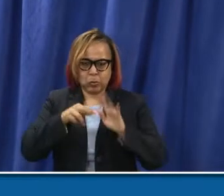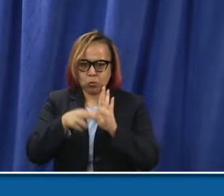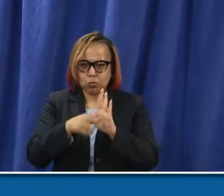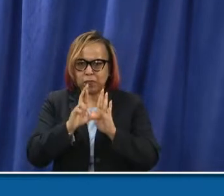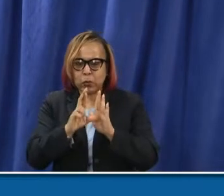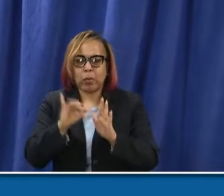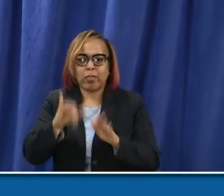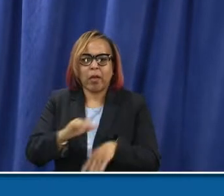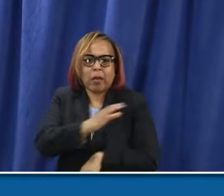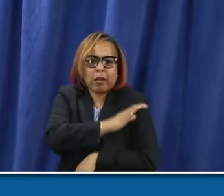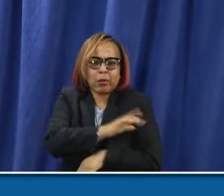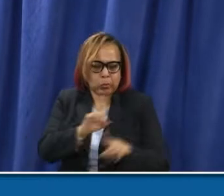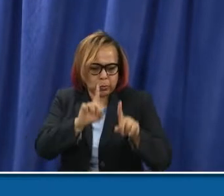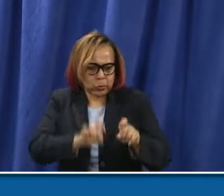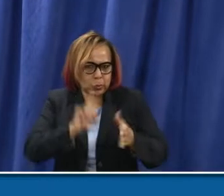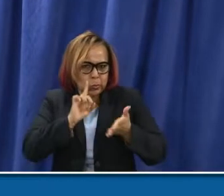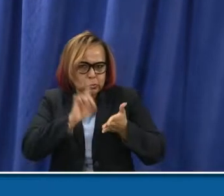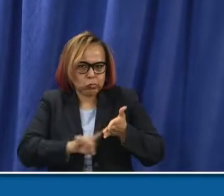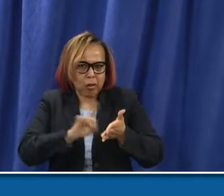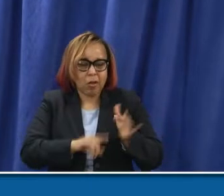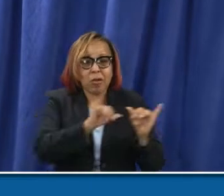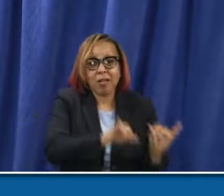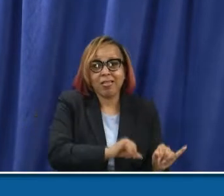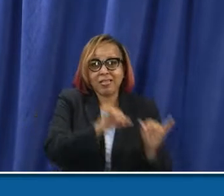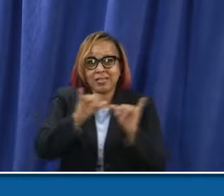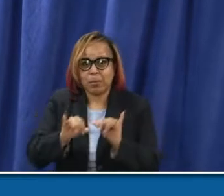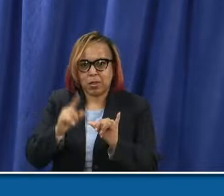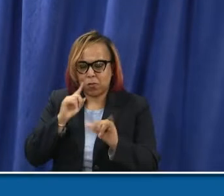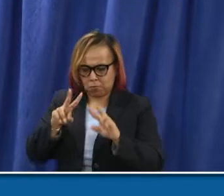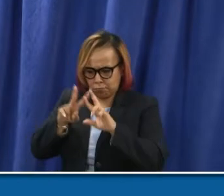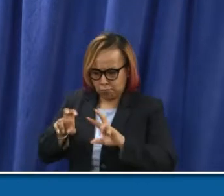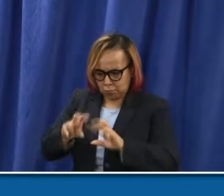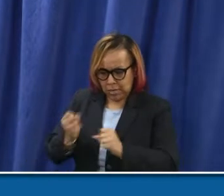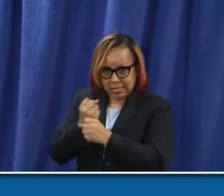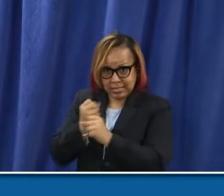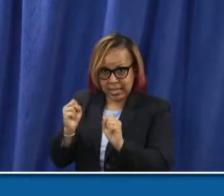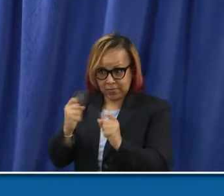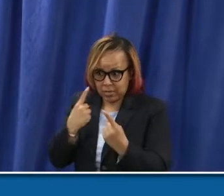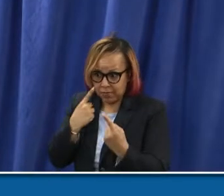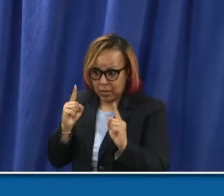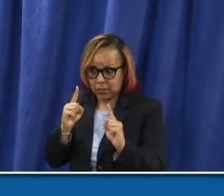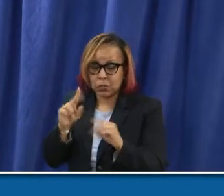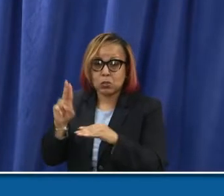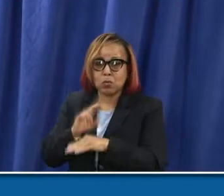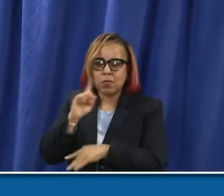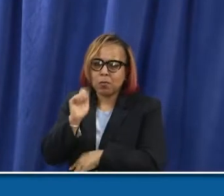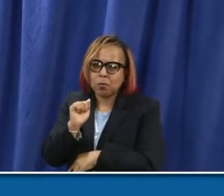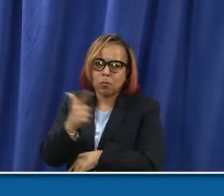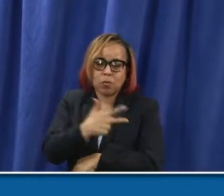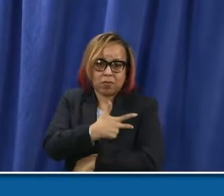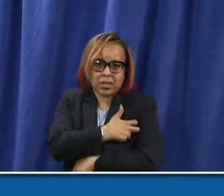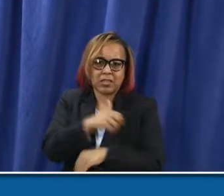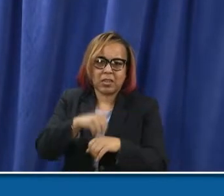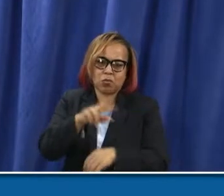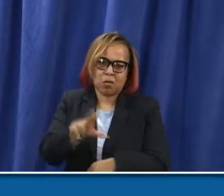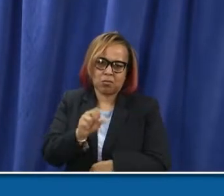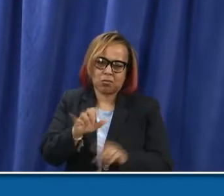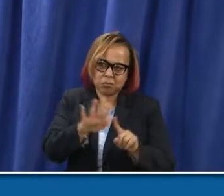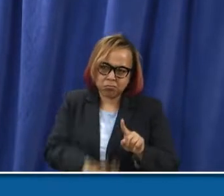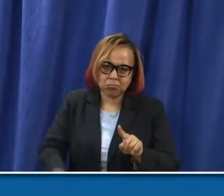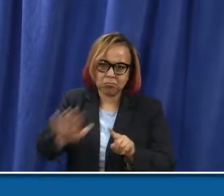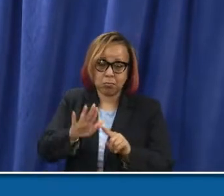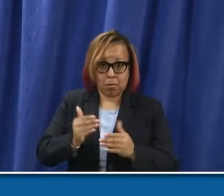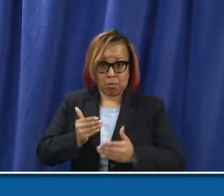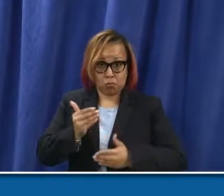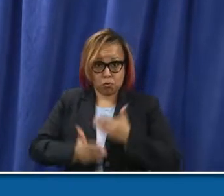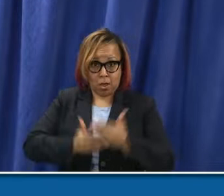clinical trials. The same process for evaluating safety and effectiveness is used for every vaccine in the United States. The